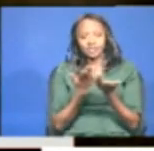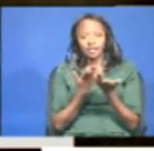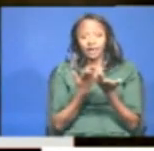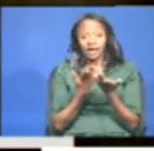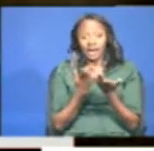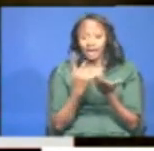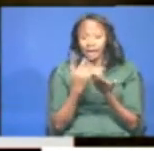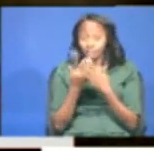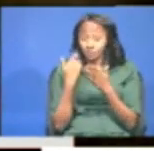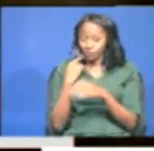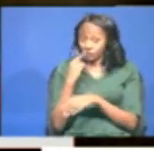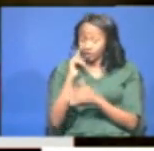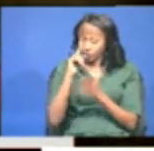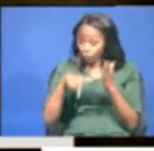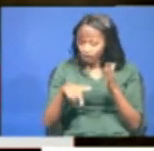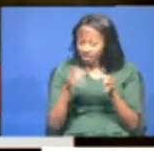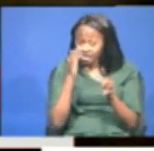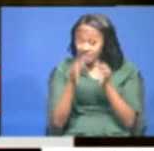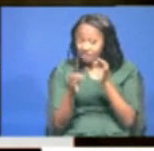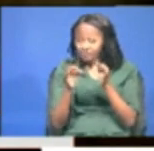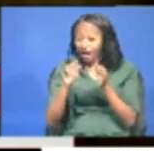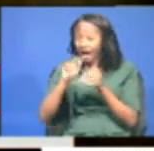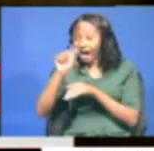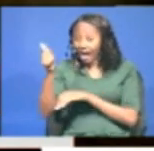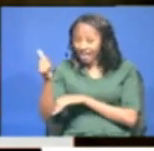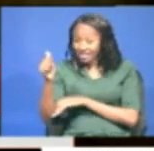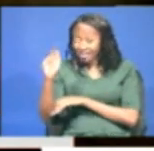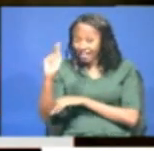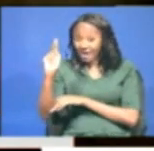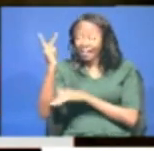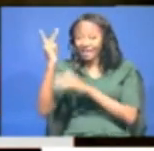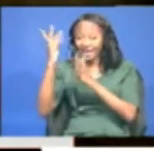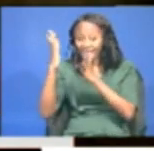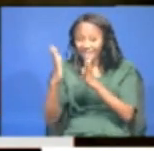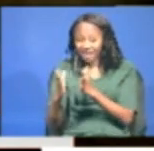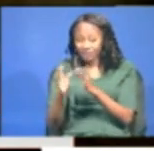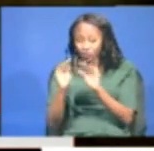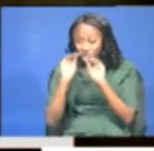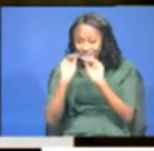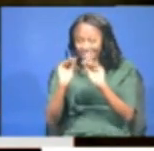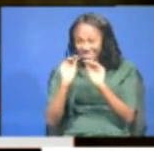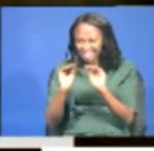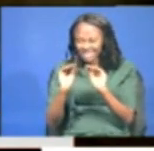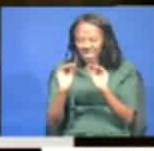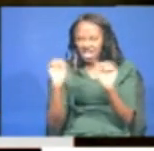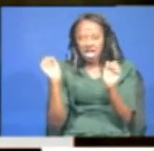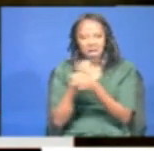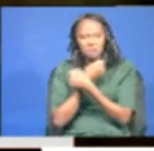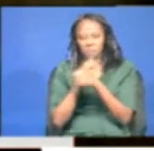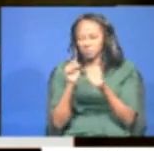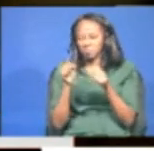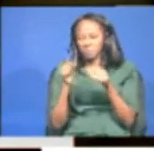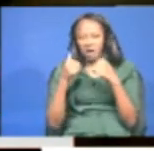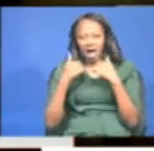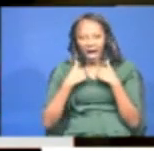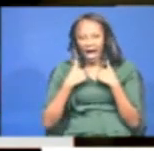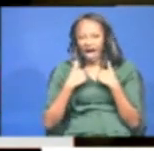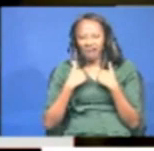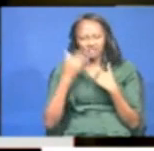other Kenyans will betray you, that betrayal will not come from this family. We don't know